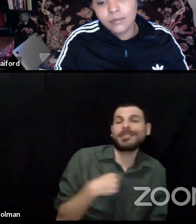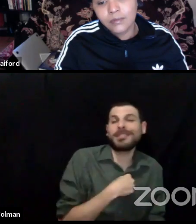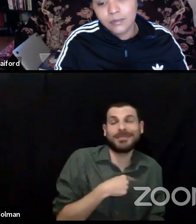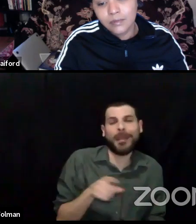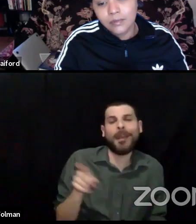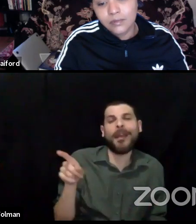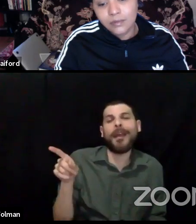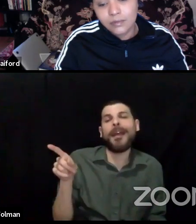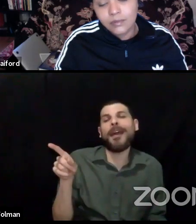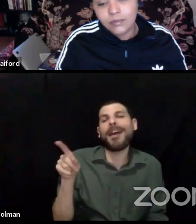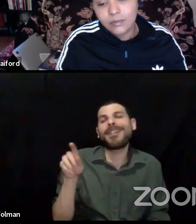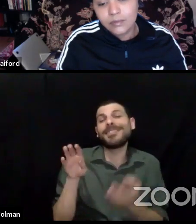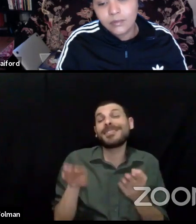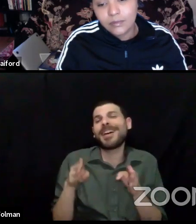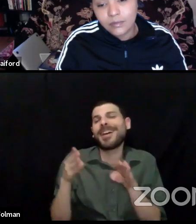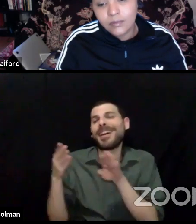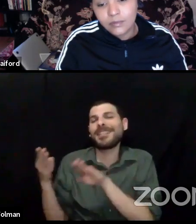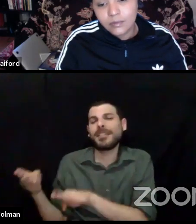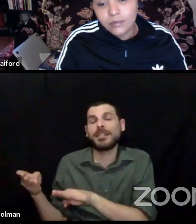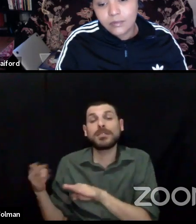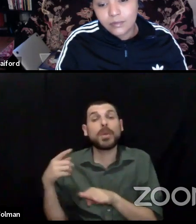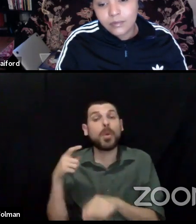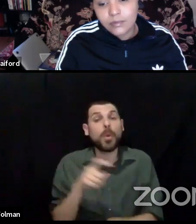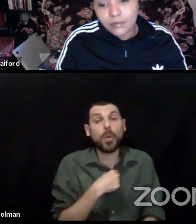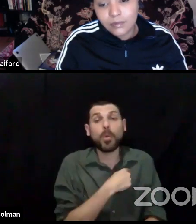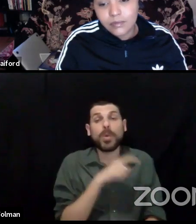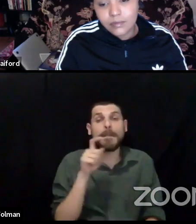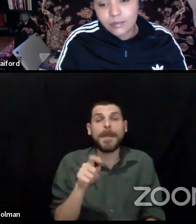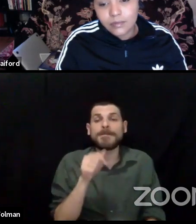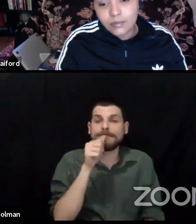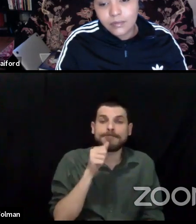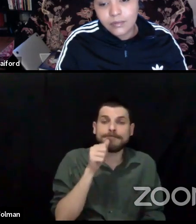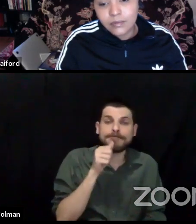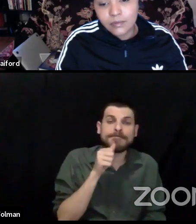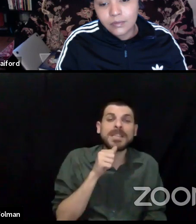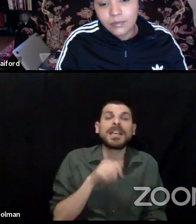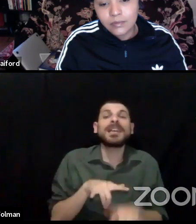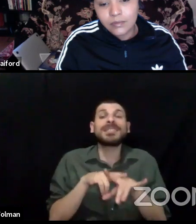have to anticipate greater repression.